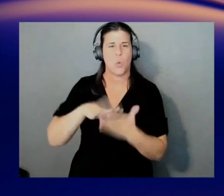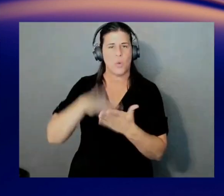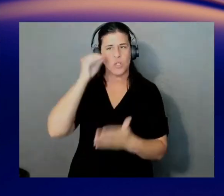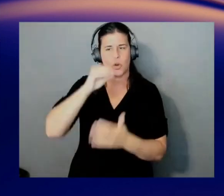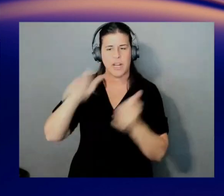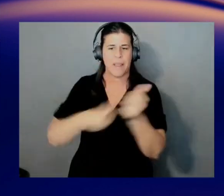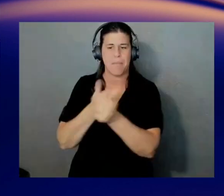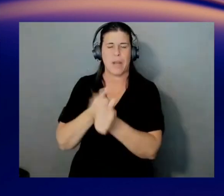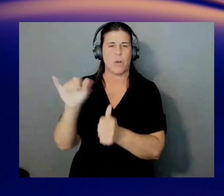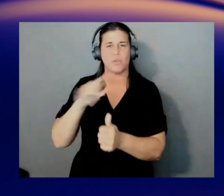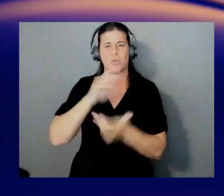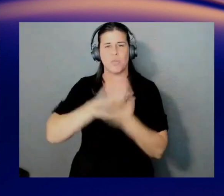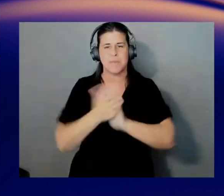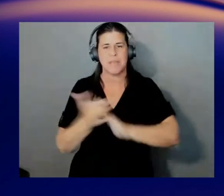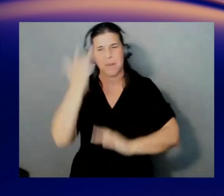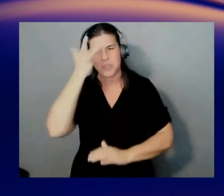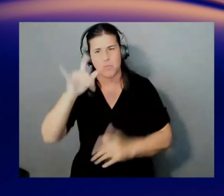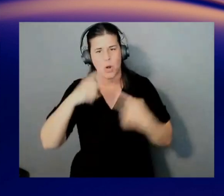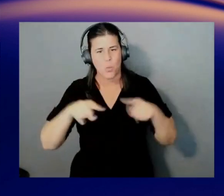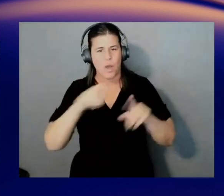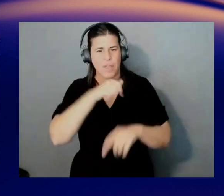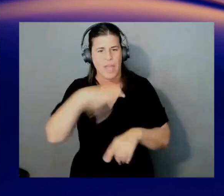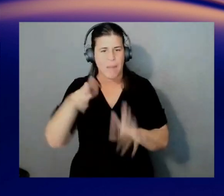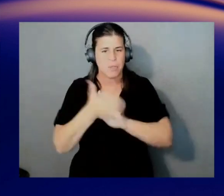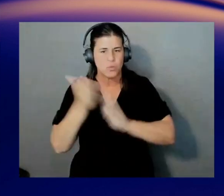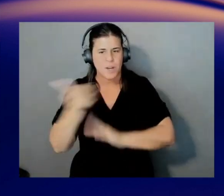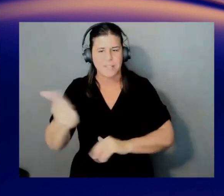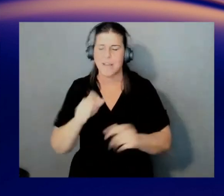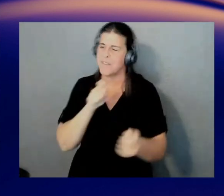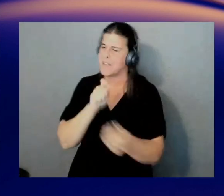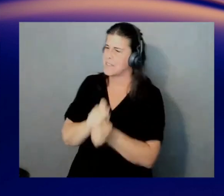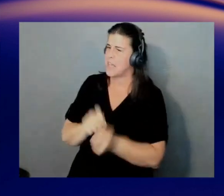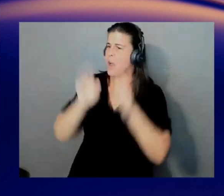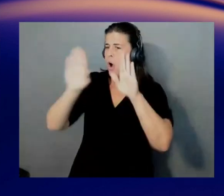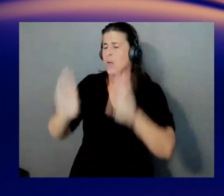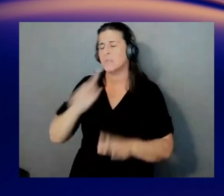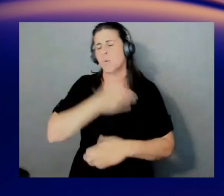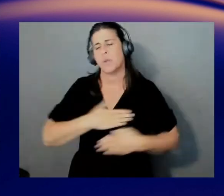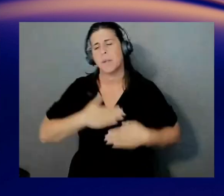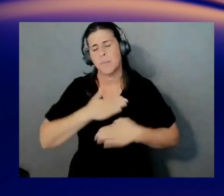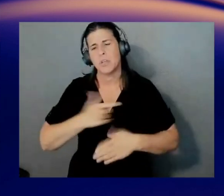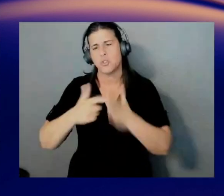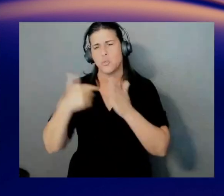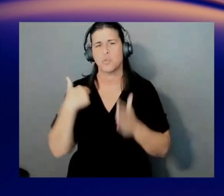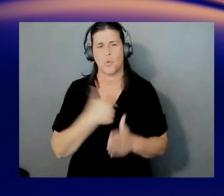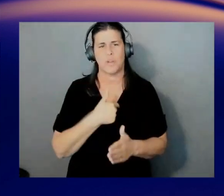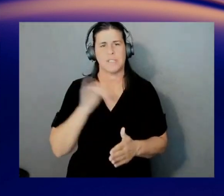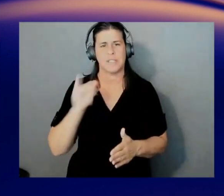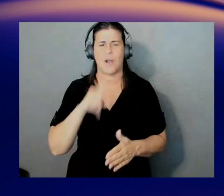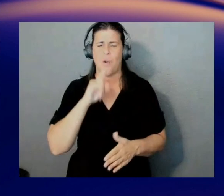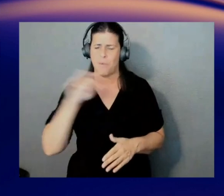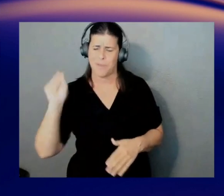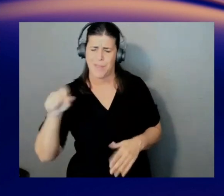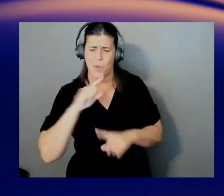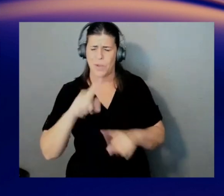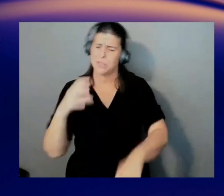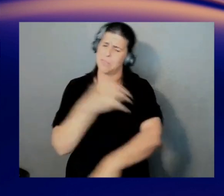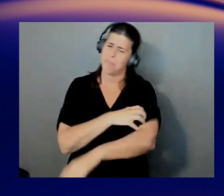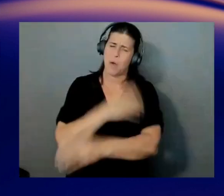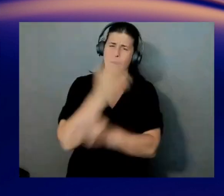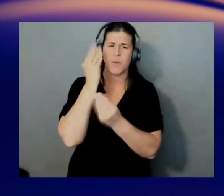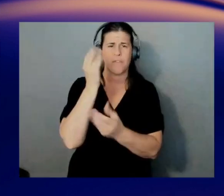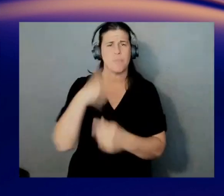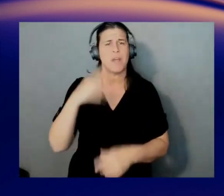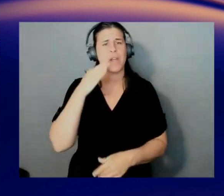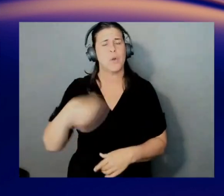application continues to run. Exactly. Awesome. Well, I really appreciate you showing this off. It was really some powerful information. I know you probably helped a